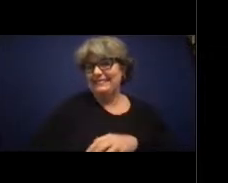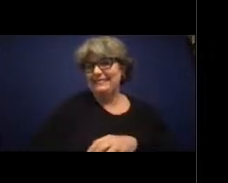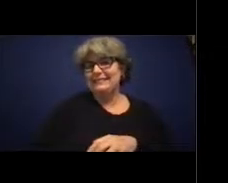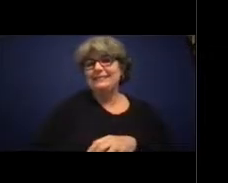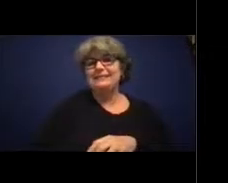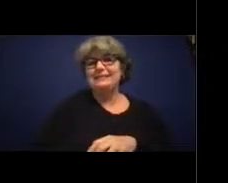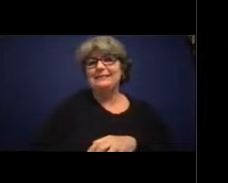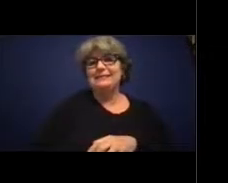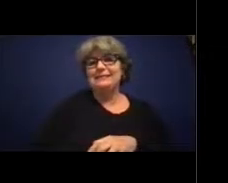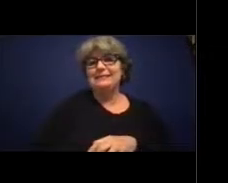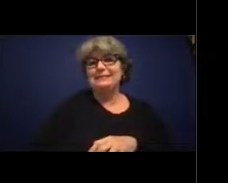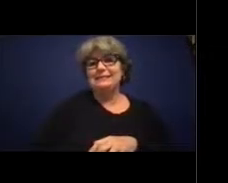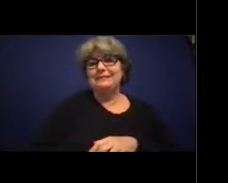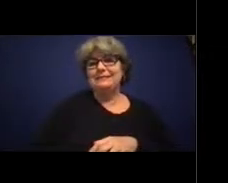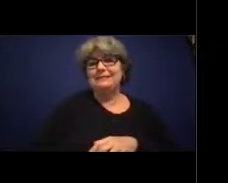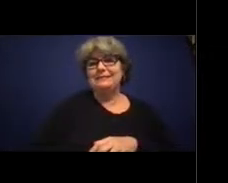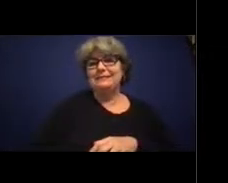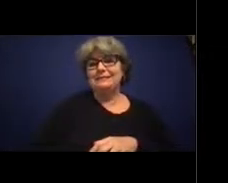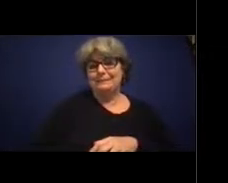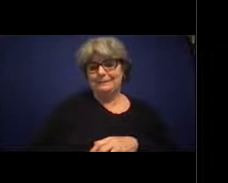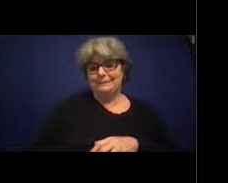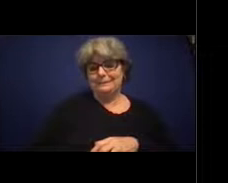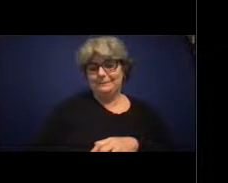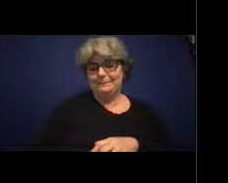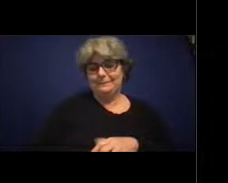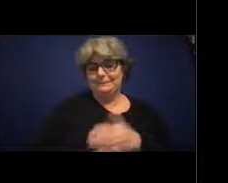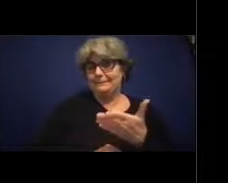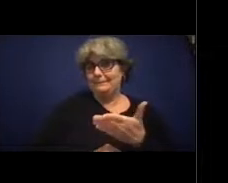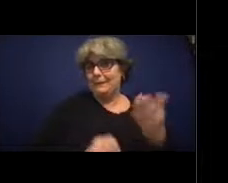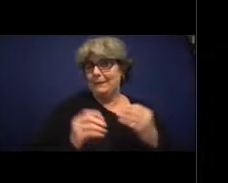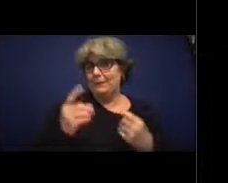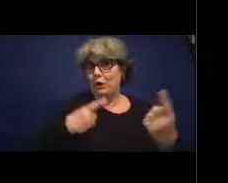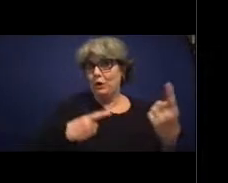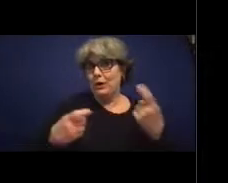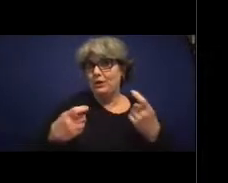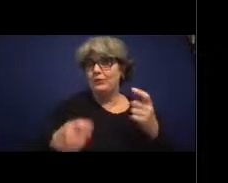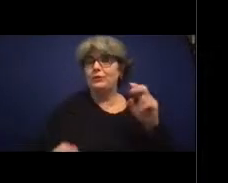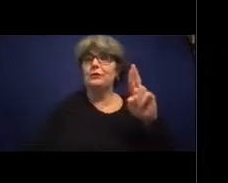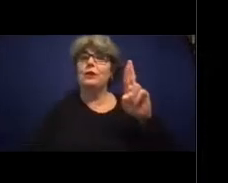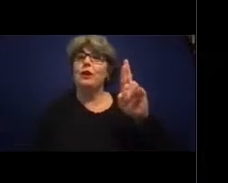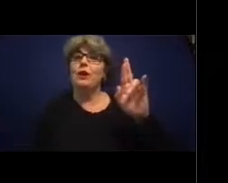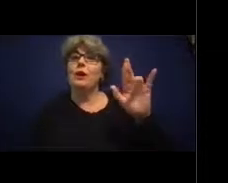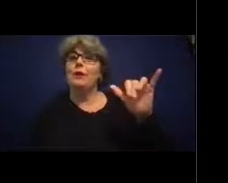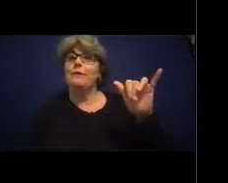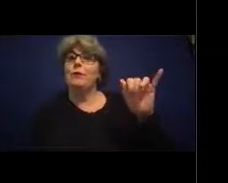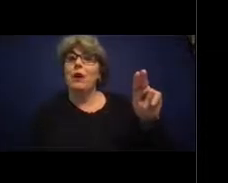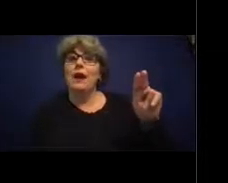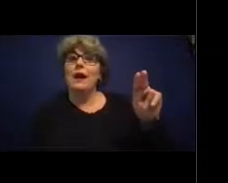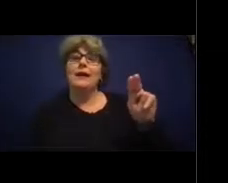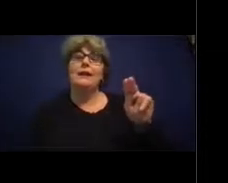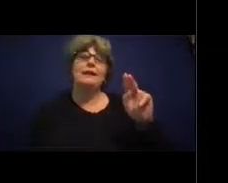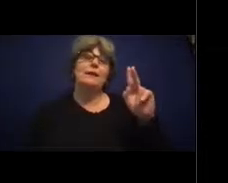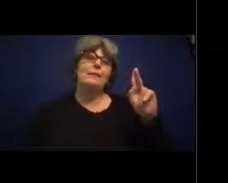we move on, does anyone have any questions for Ryan about, you know, the kelp forest